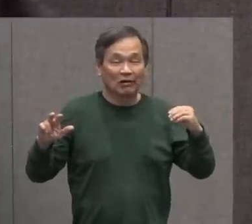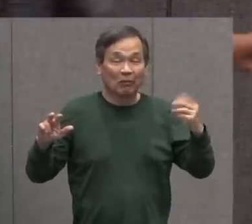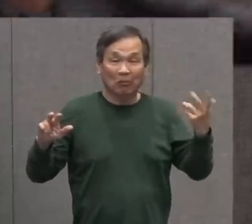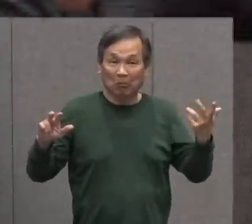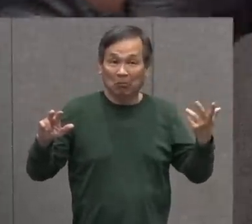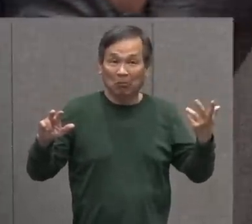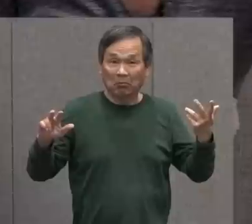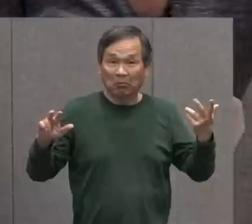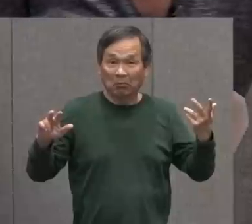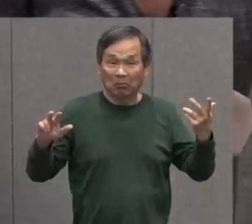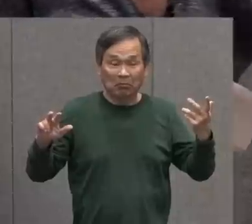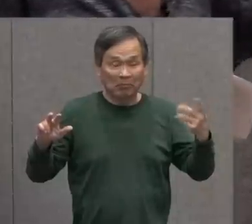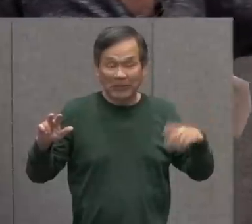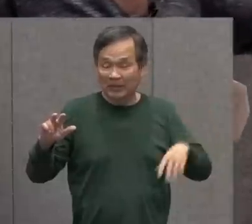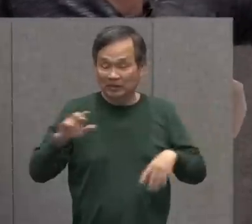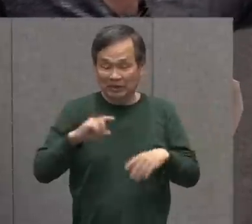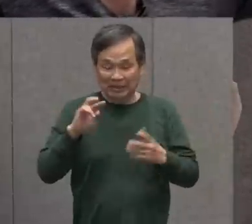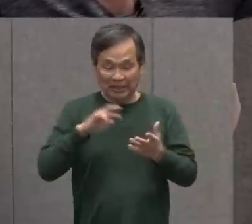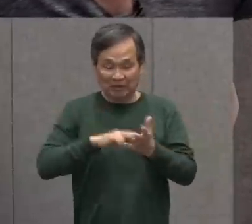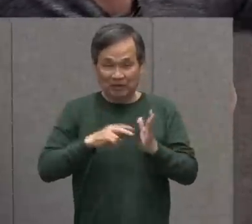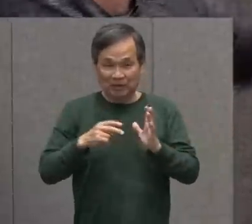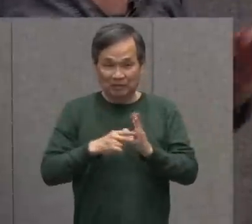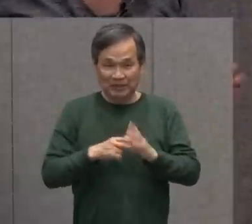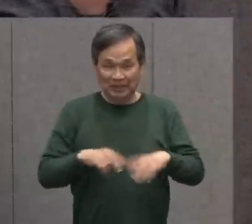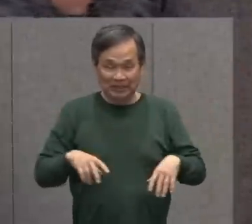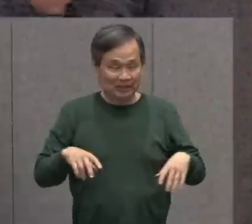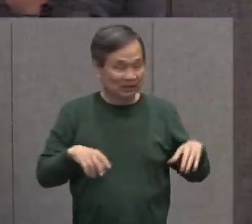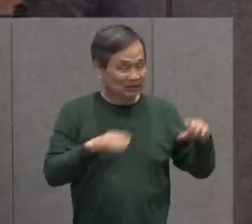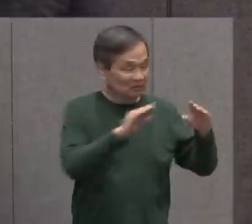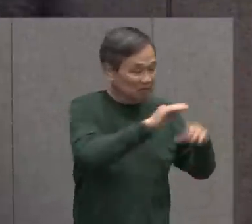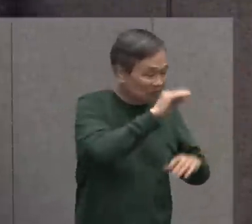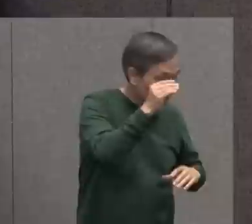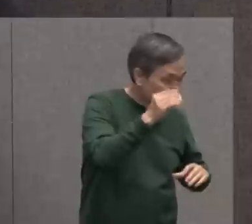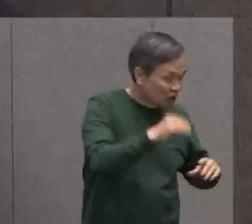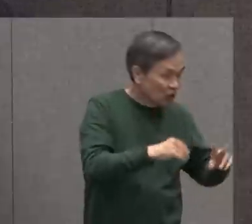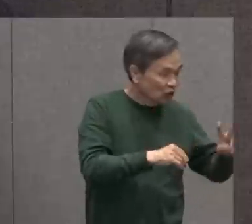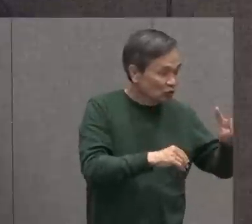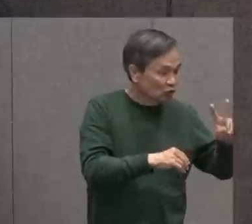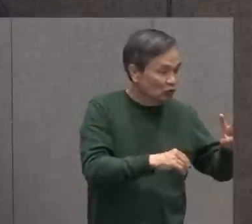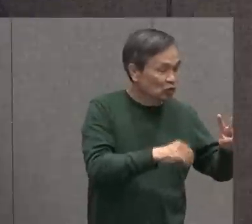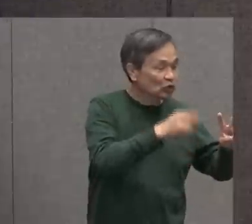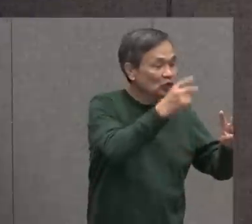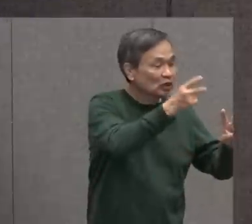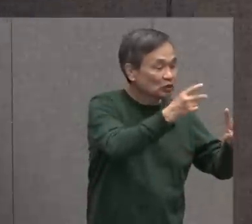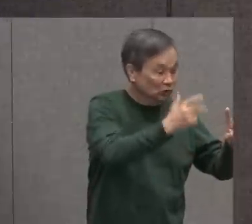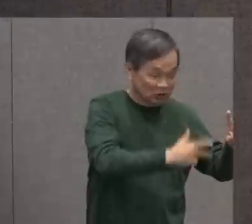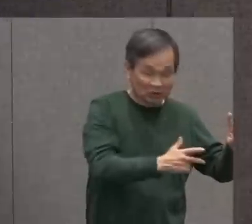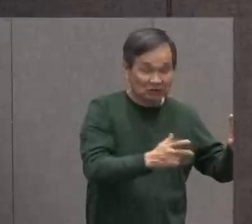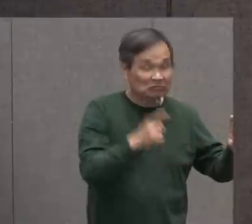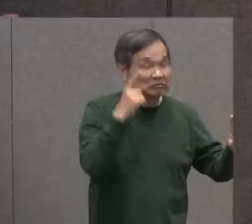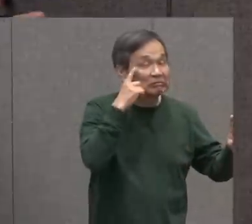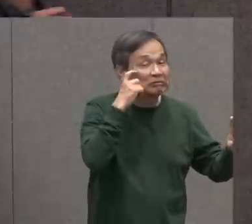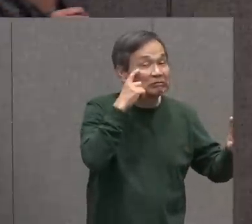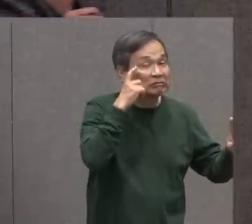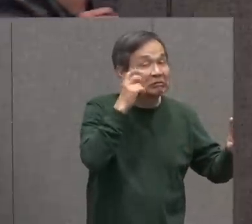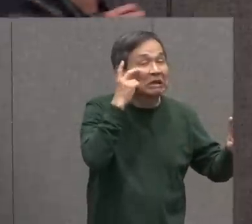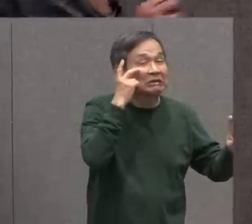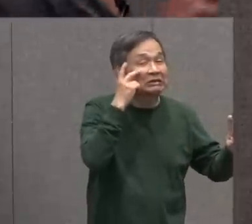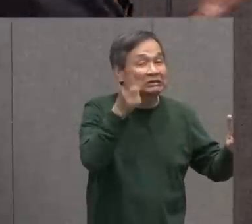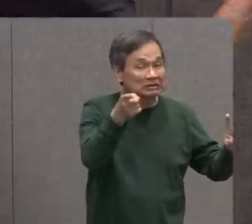added 2/3 plus 2 more under here. Let's take a look and see if we